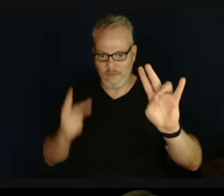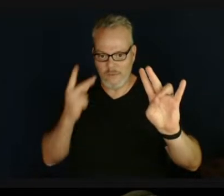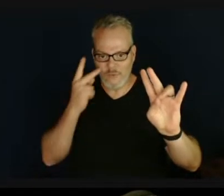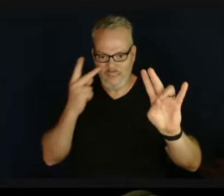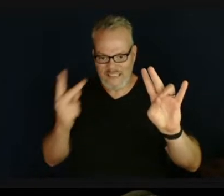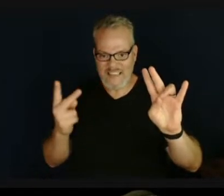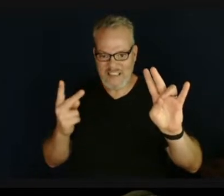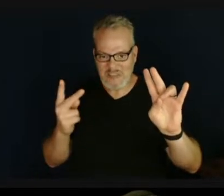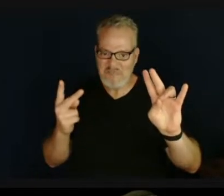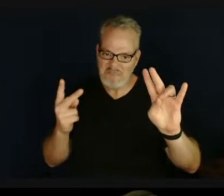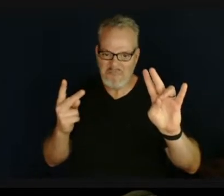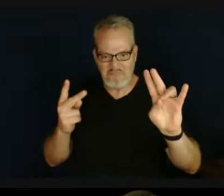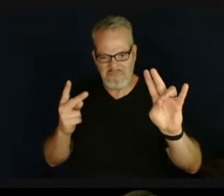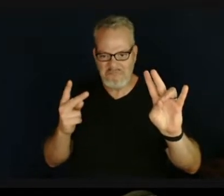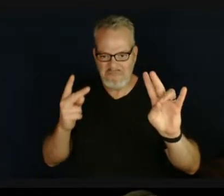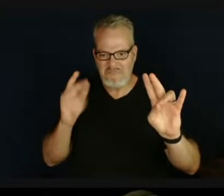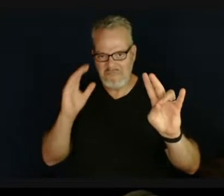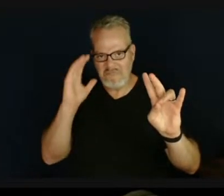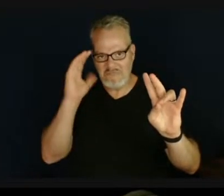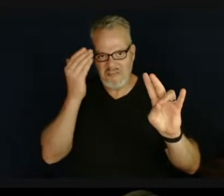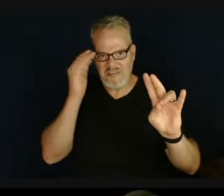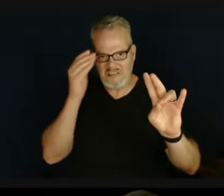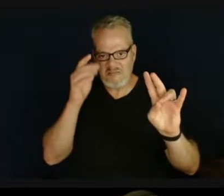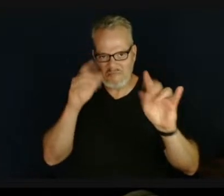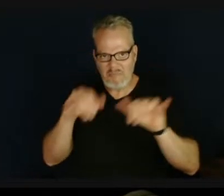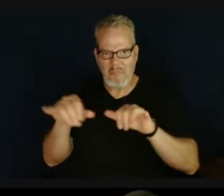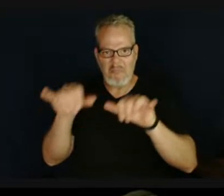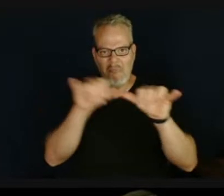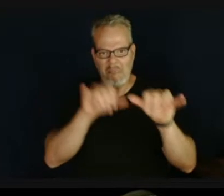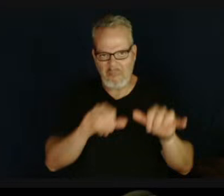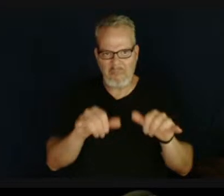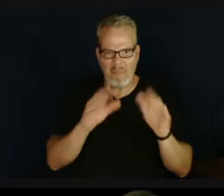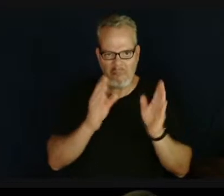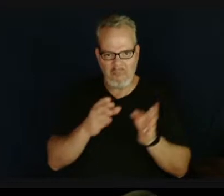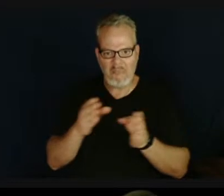pretty, maybe a slightly decreasing pattern, but pretty stable across the board there.